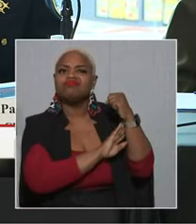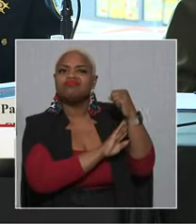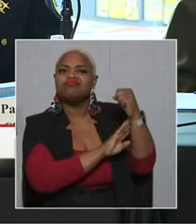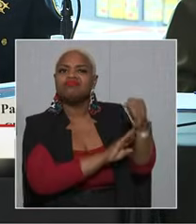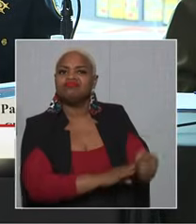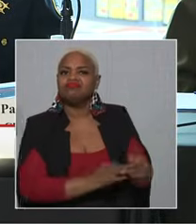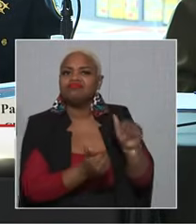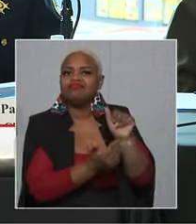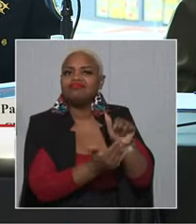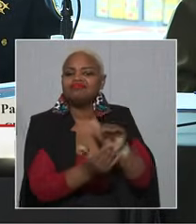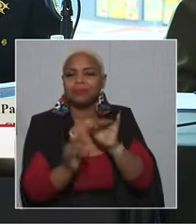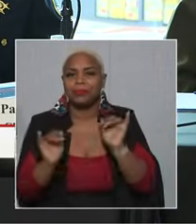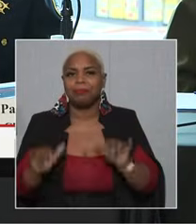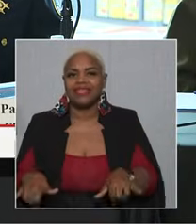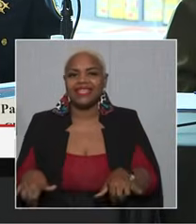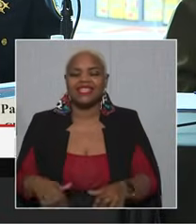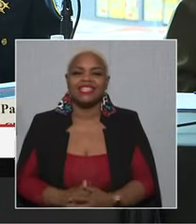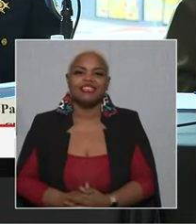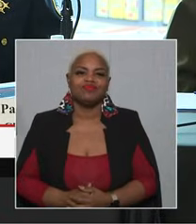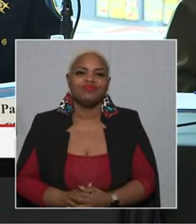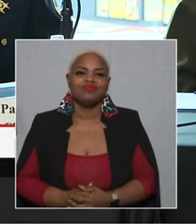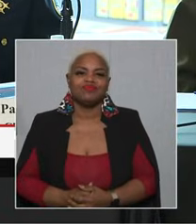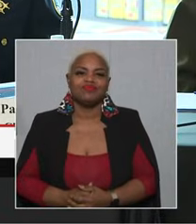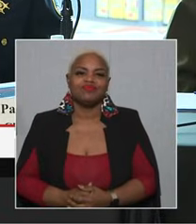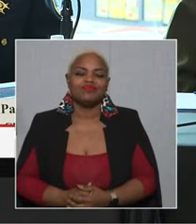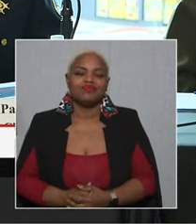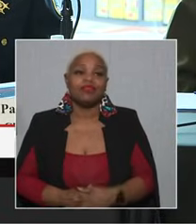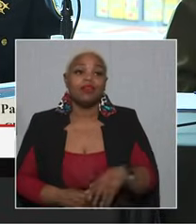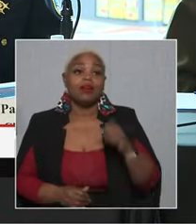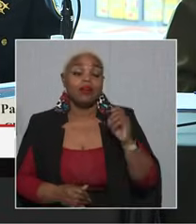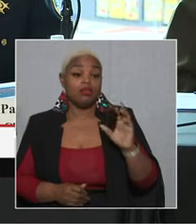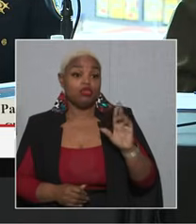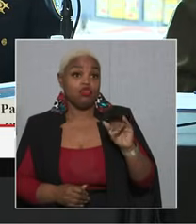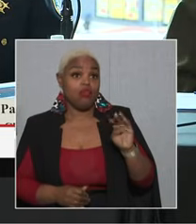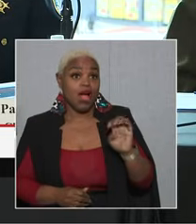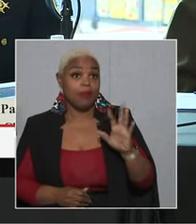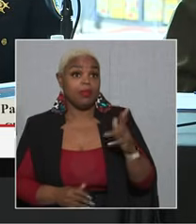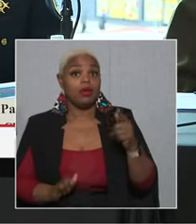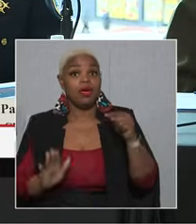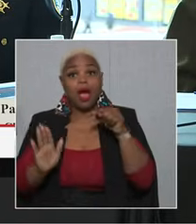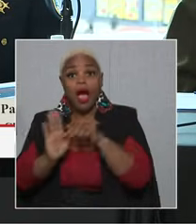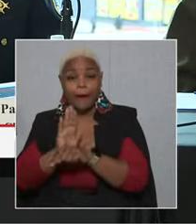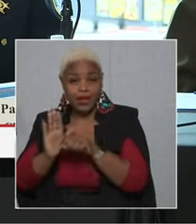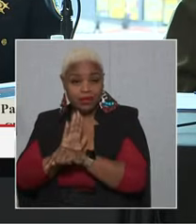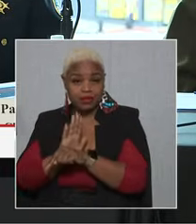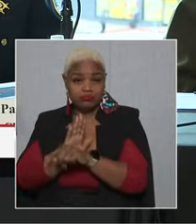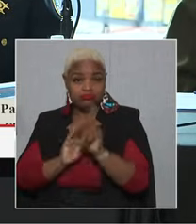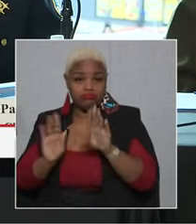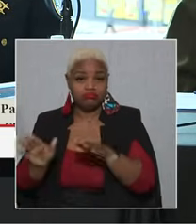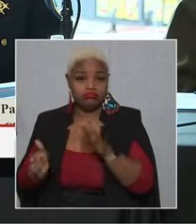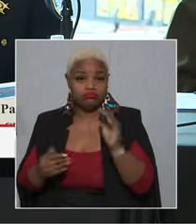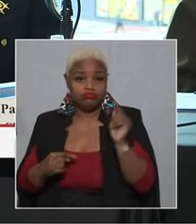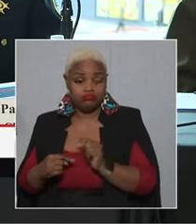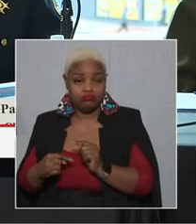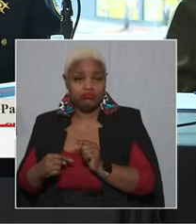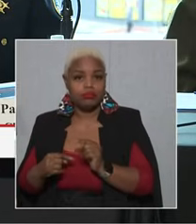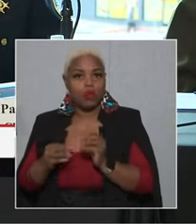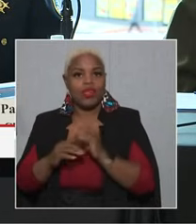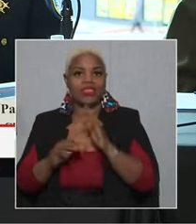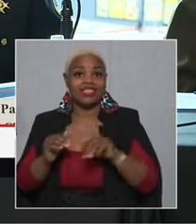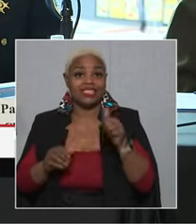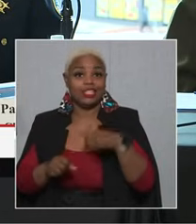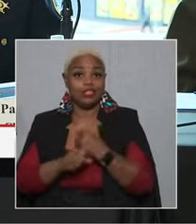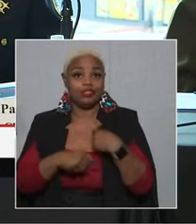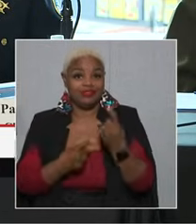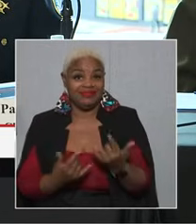crime. The homicide rate is now its lowest levels in 10 years. We drove down traffic fatalities